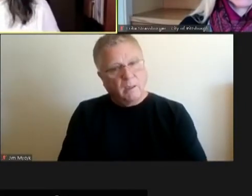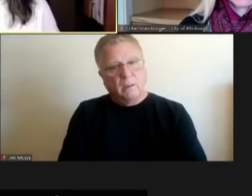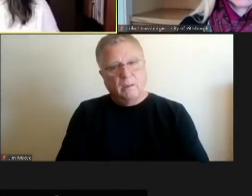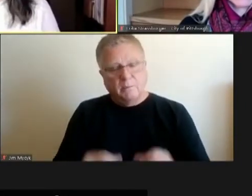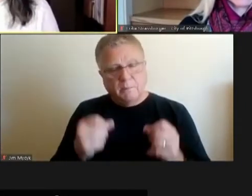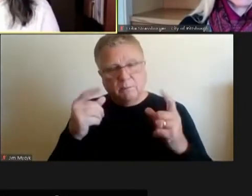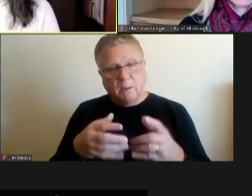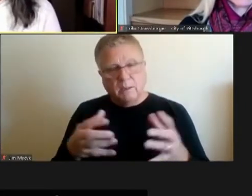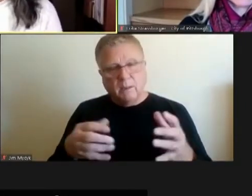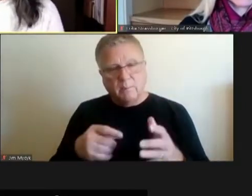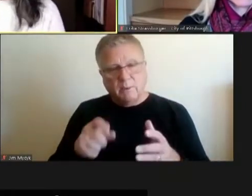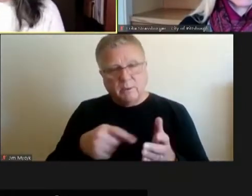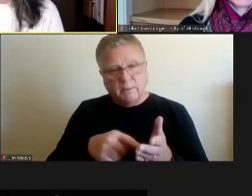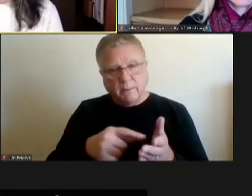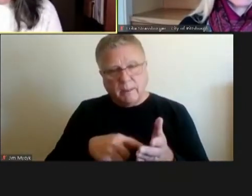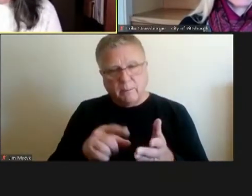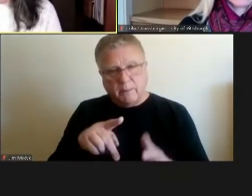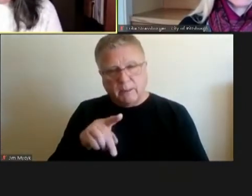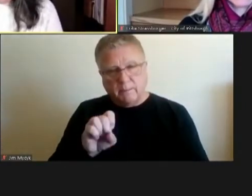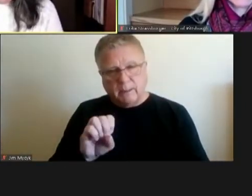them. So